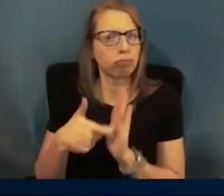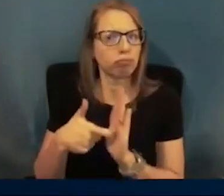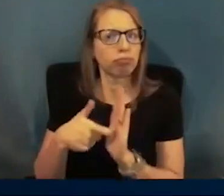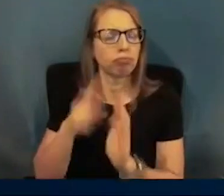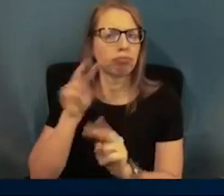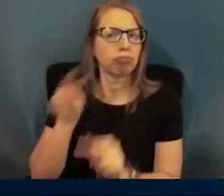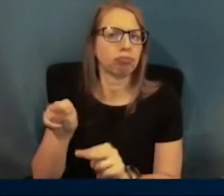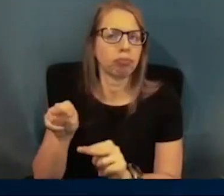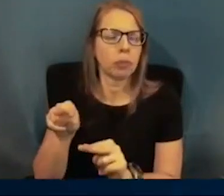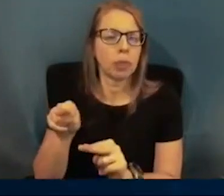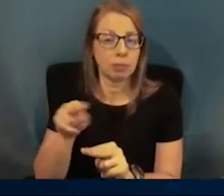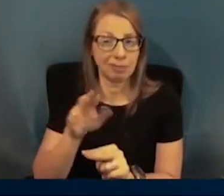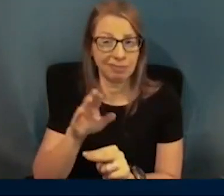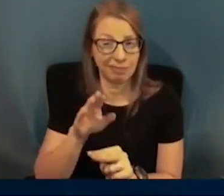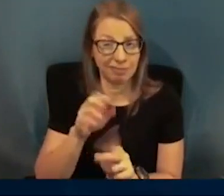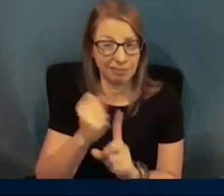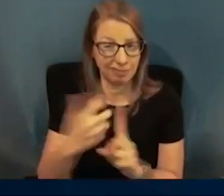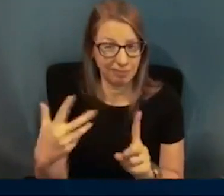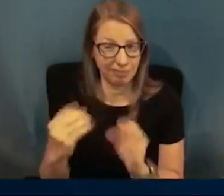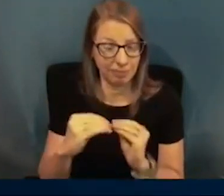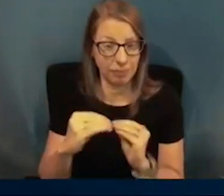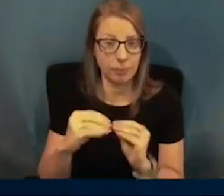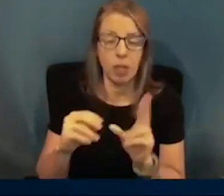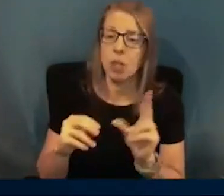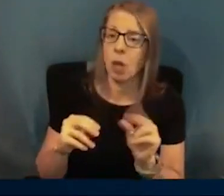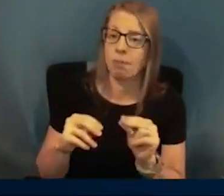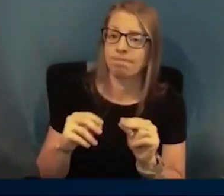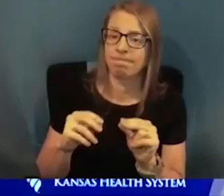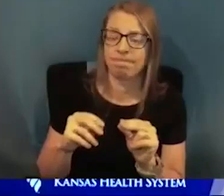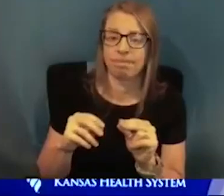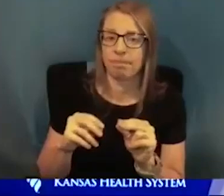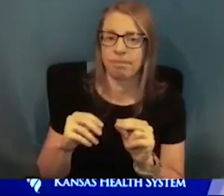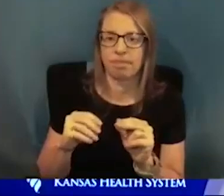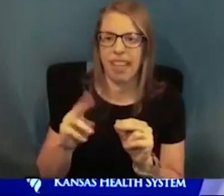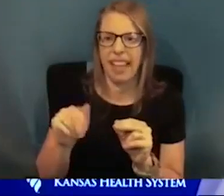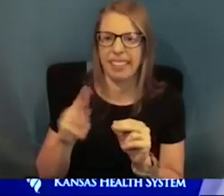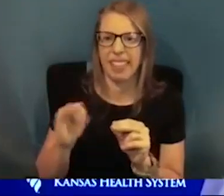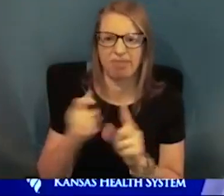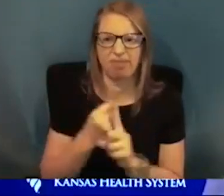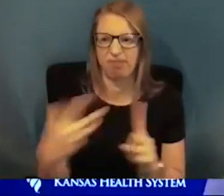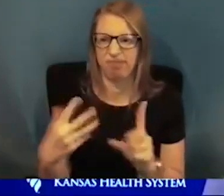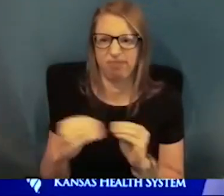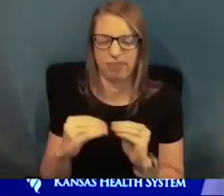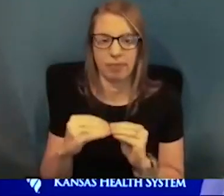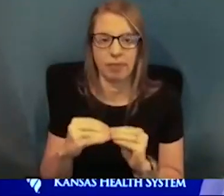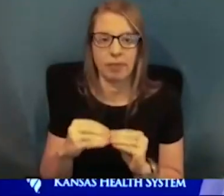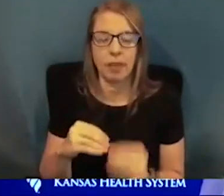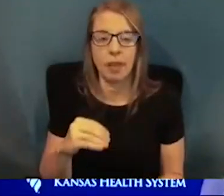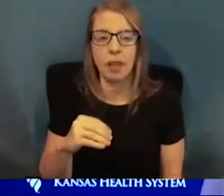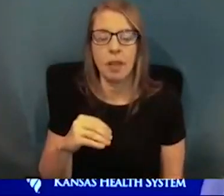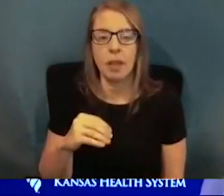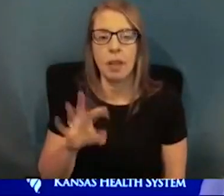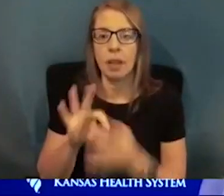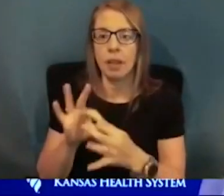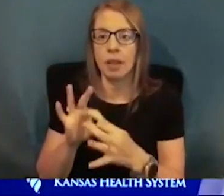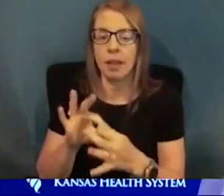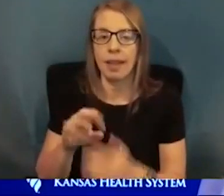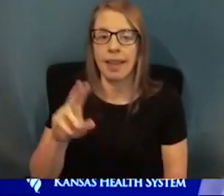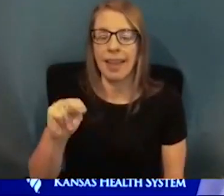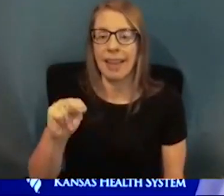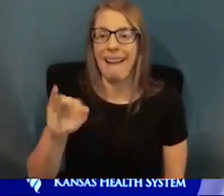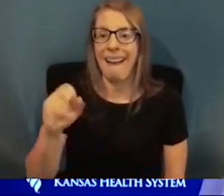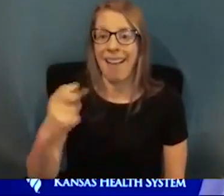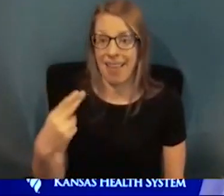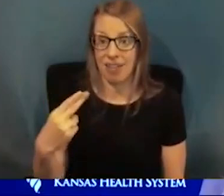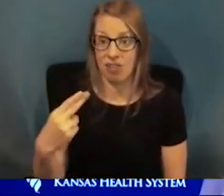doesn't. Okay. So we got homework to do. Again, still with the in accordance with the NIH guidelines and